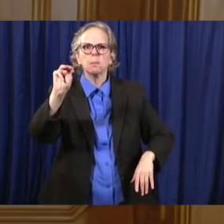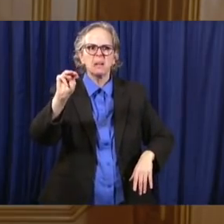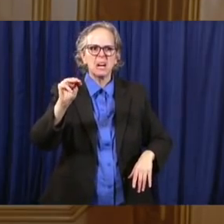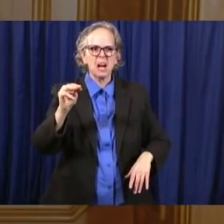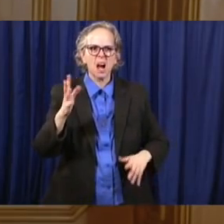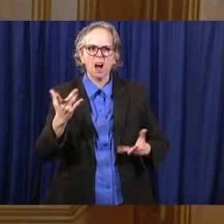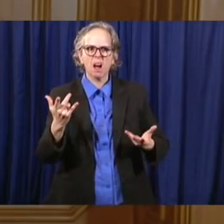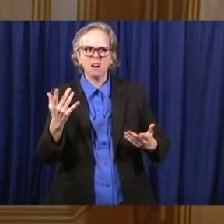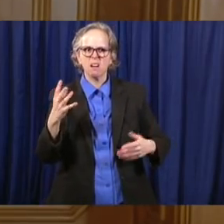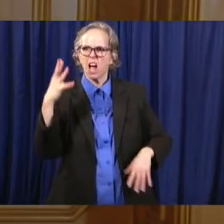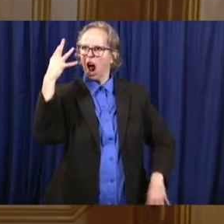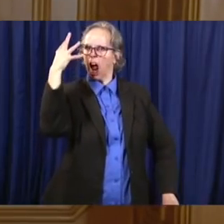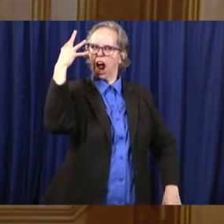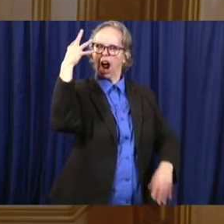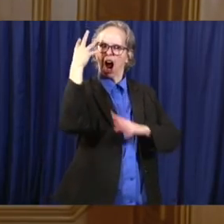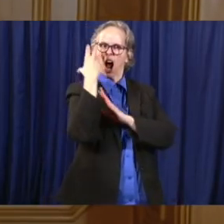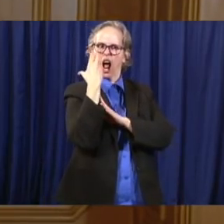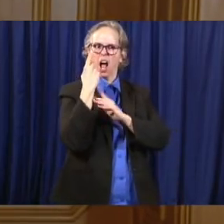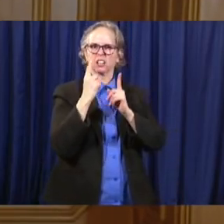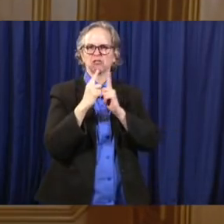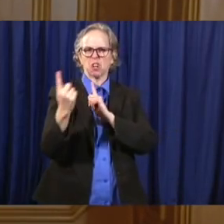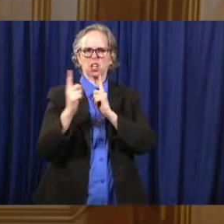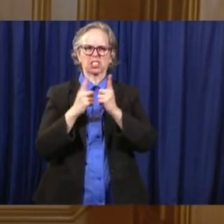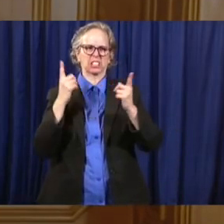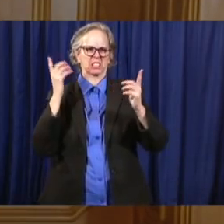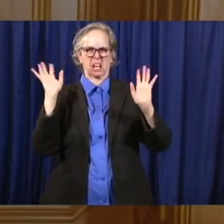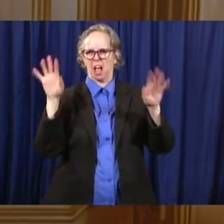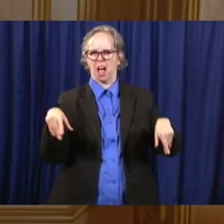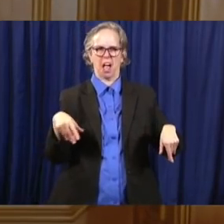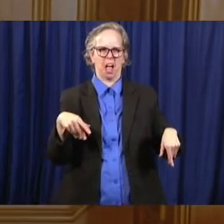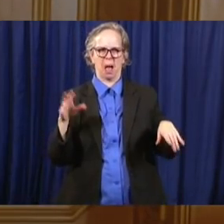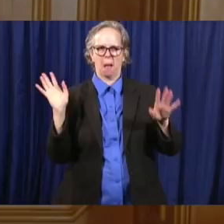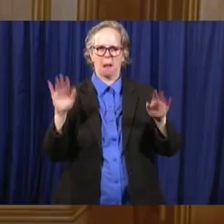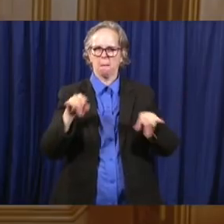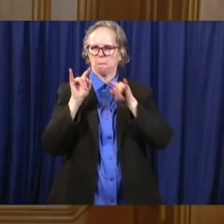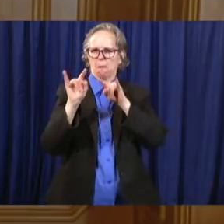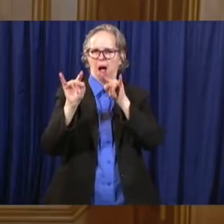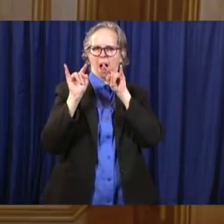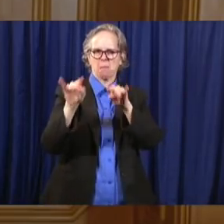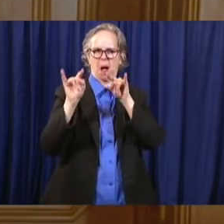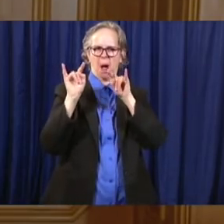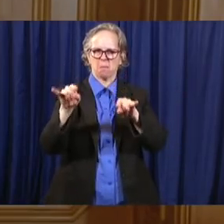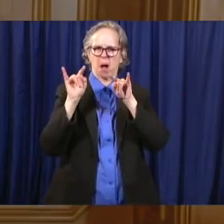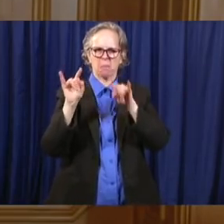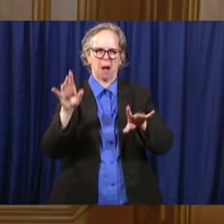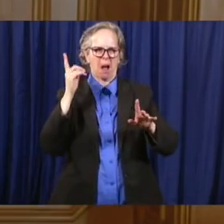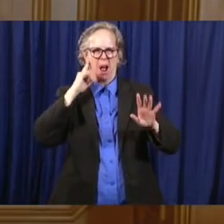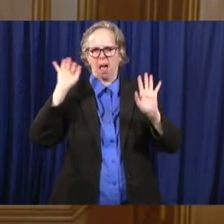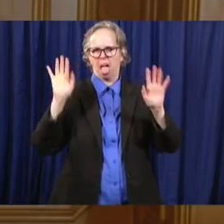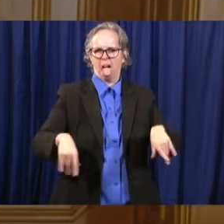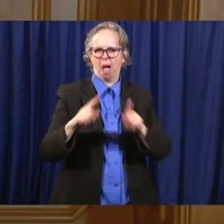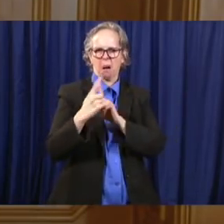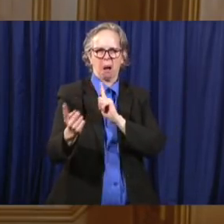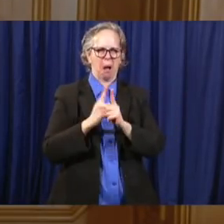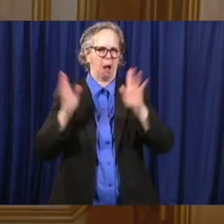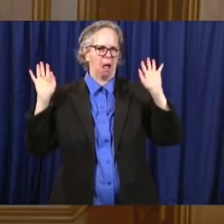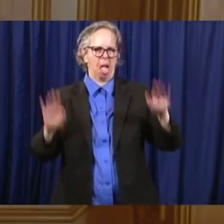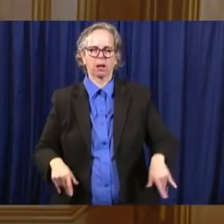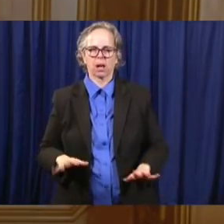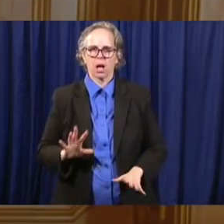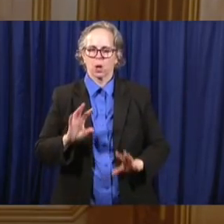was not distancing occurring, and basically kind of mocked the whole idea that we should have social distancing. So,